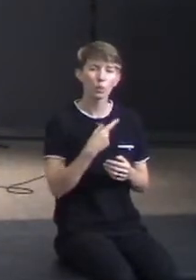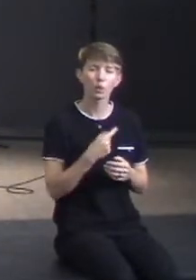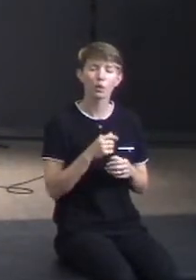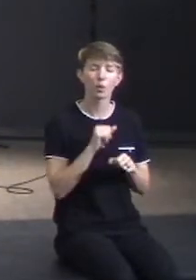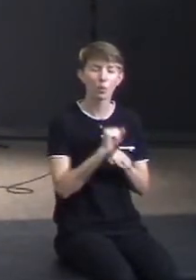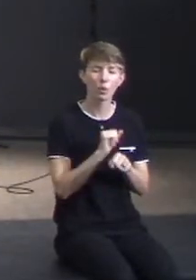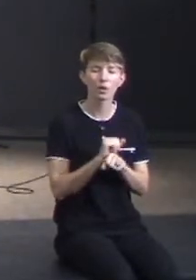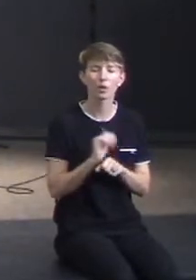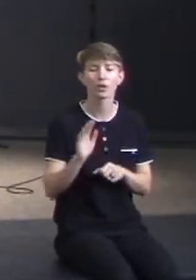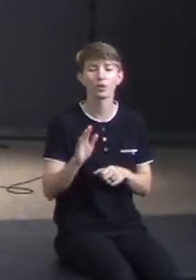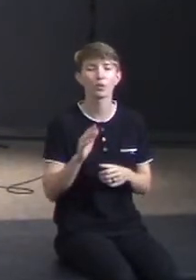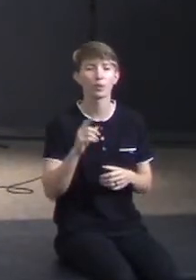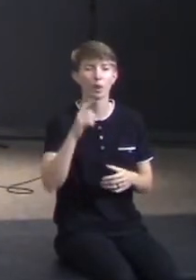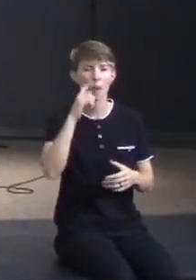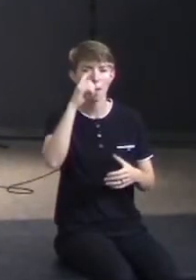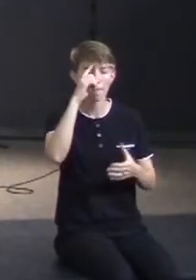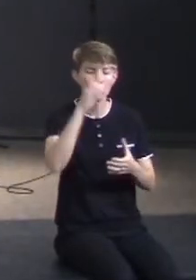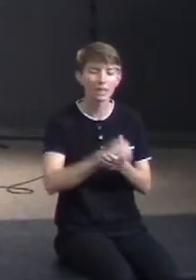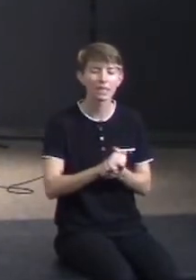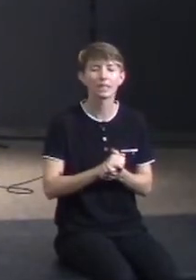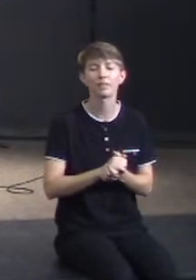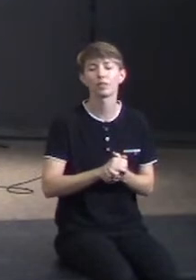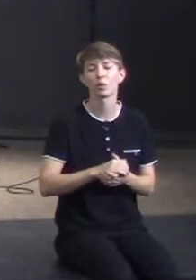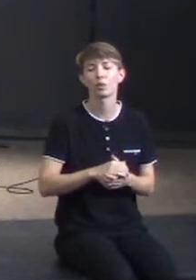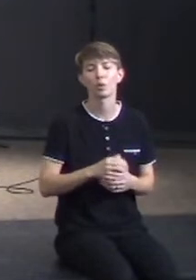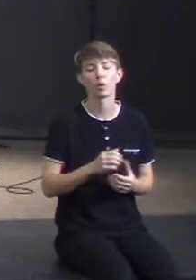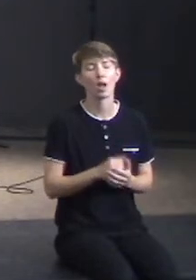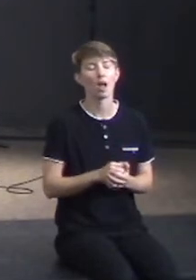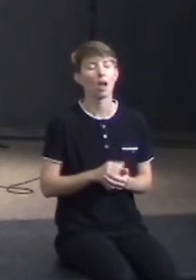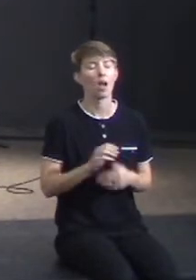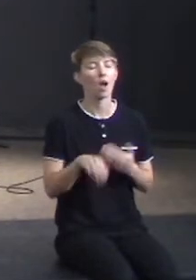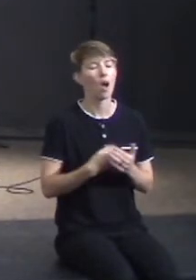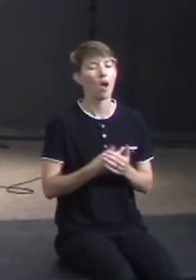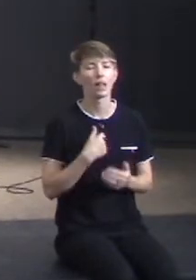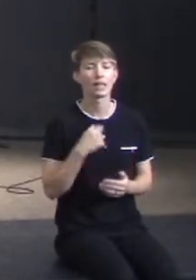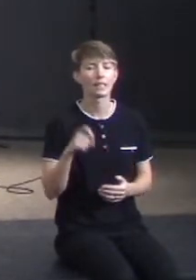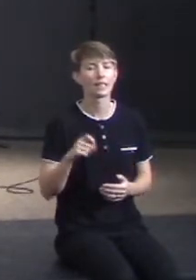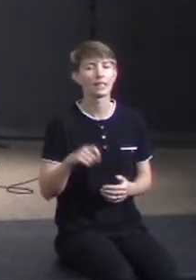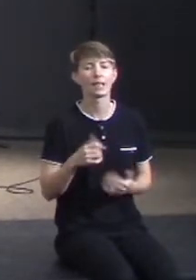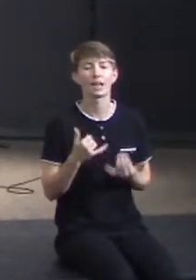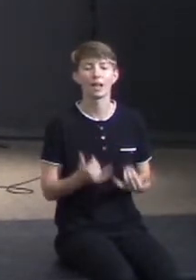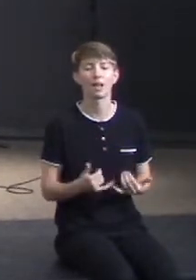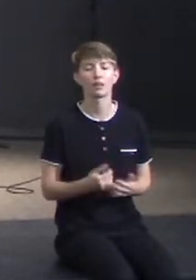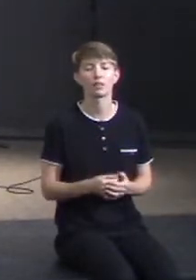your behavior. All I need from you right now is just to come with.